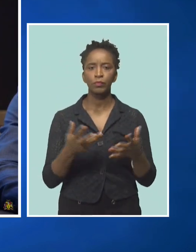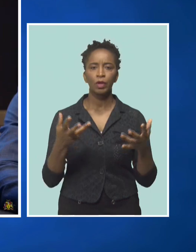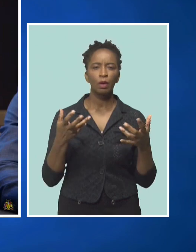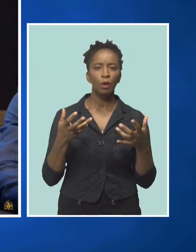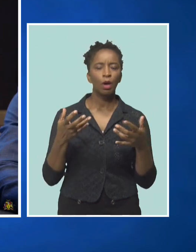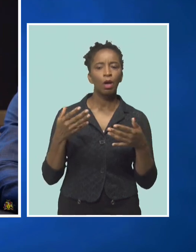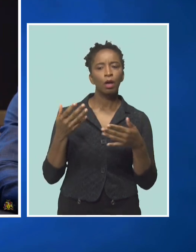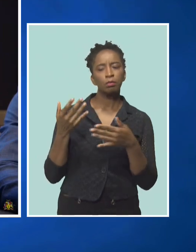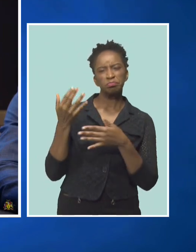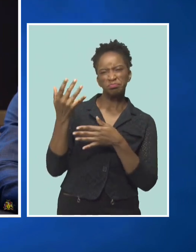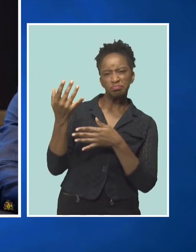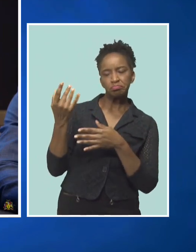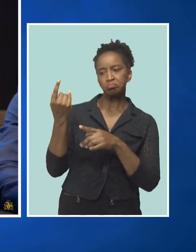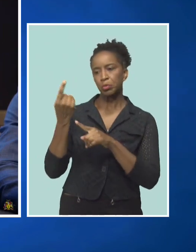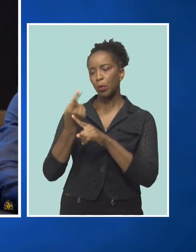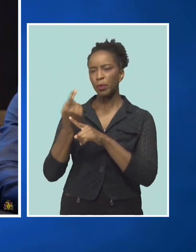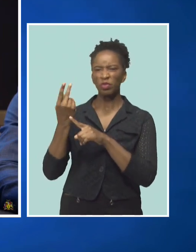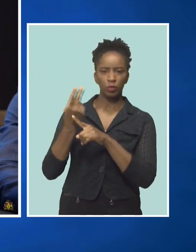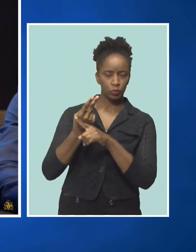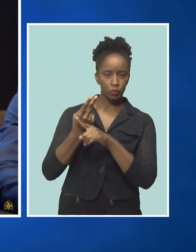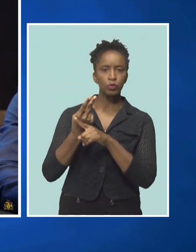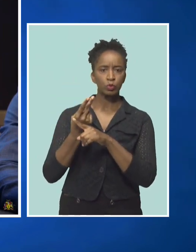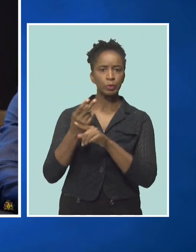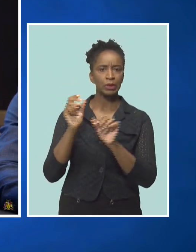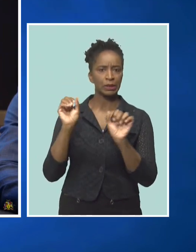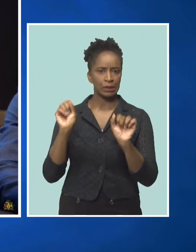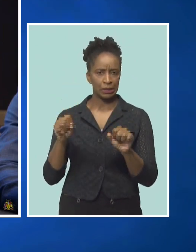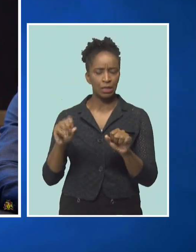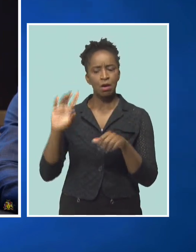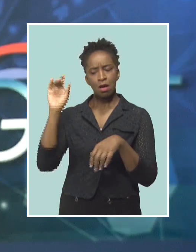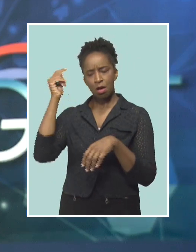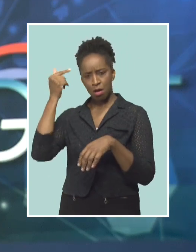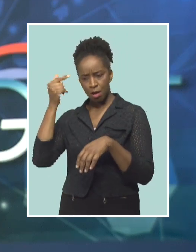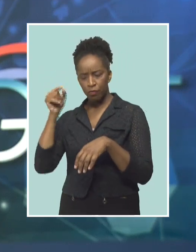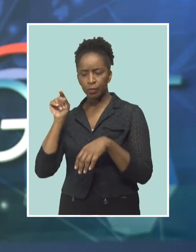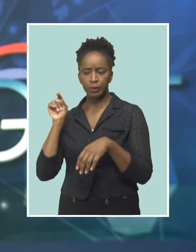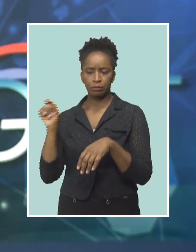engagement with the United States government generally, not just on this issue.